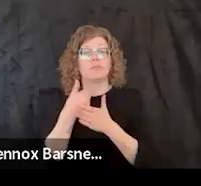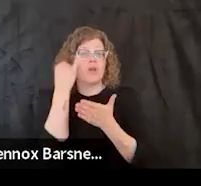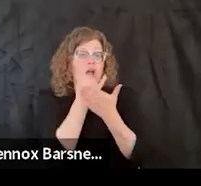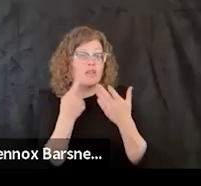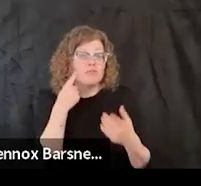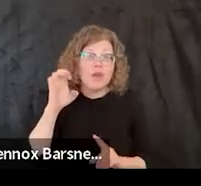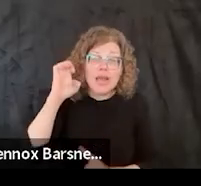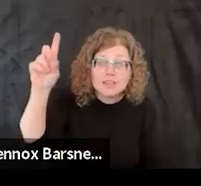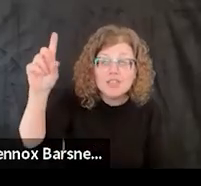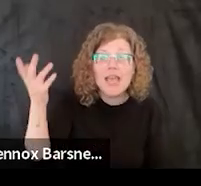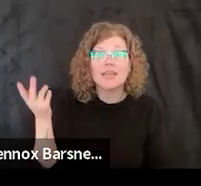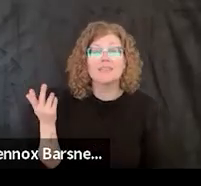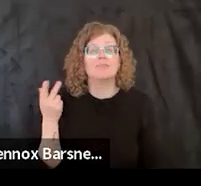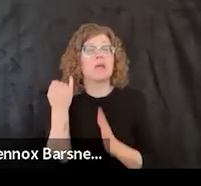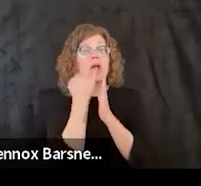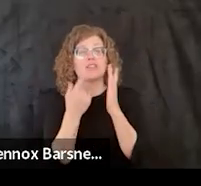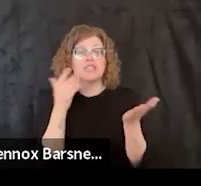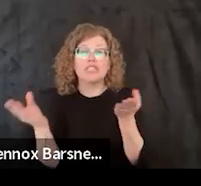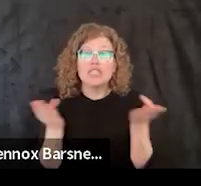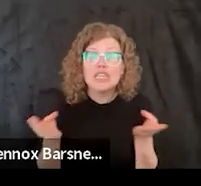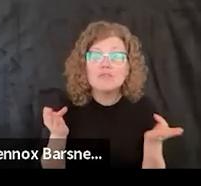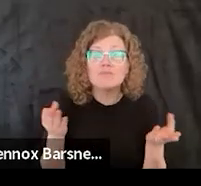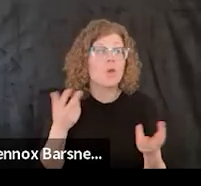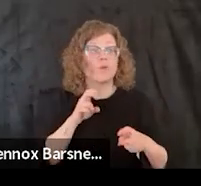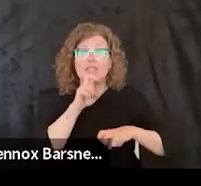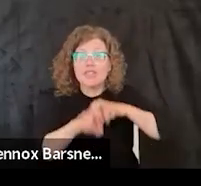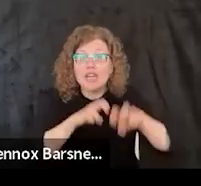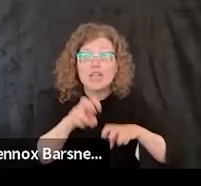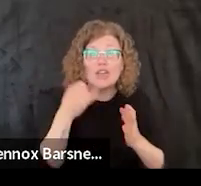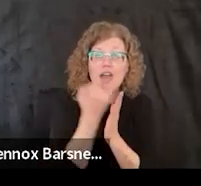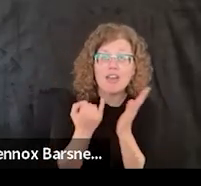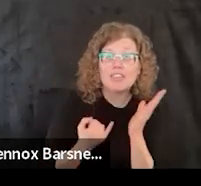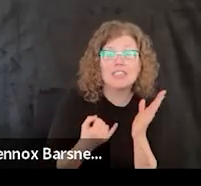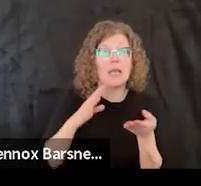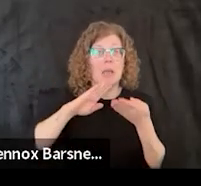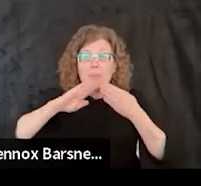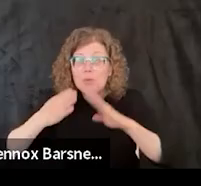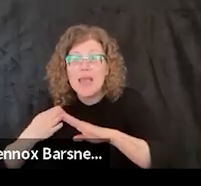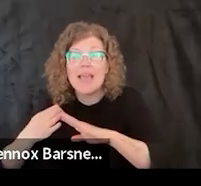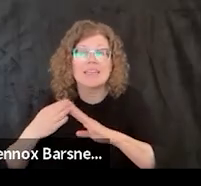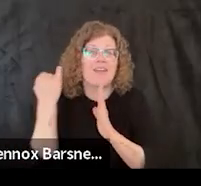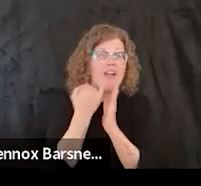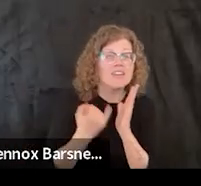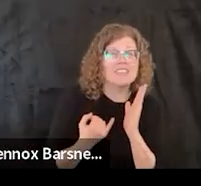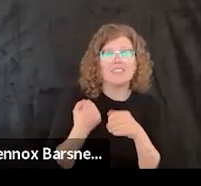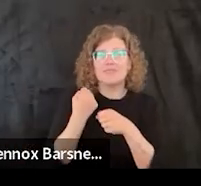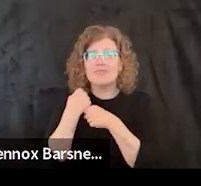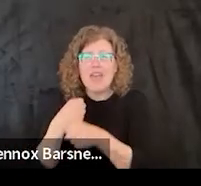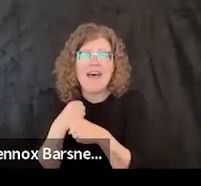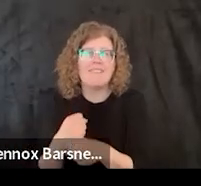service, circus arts, community art, craft, curatorial